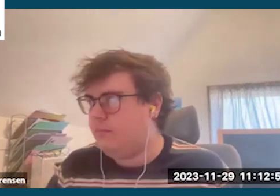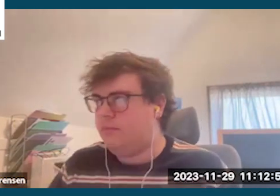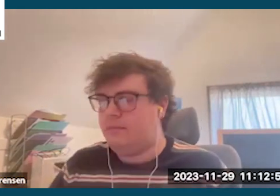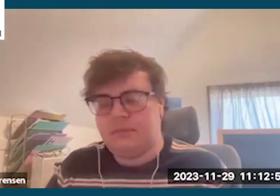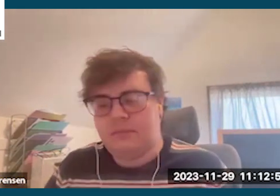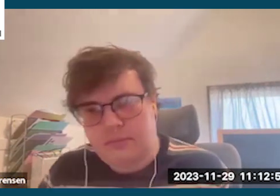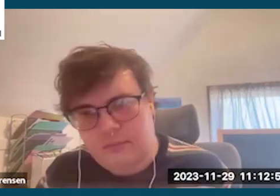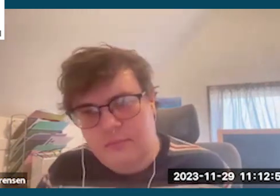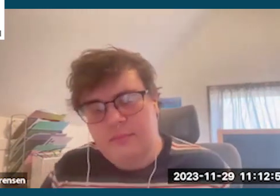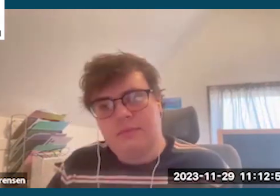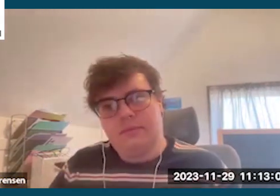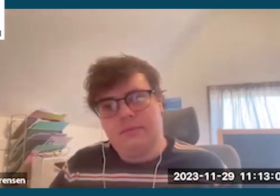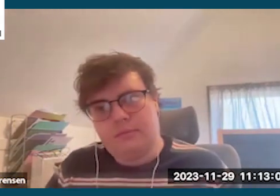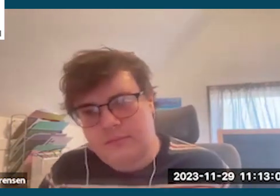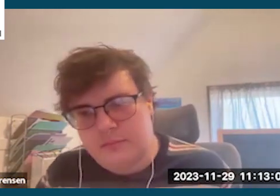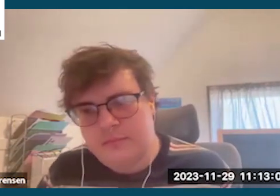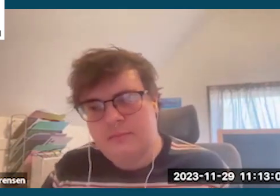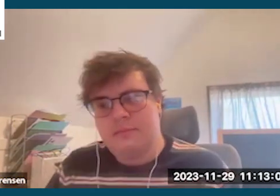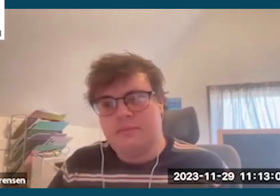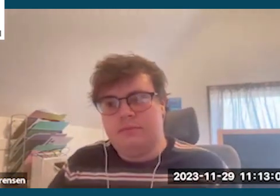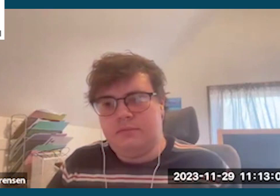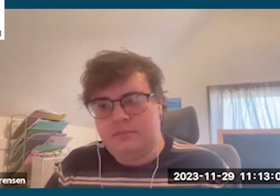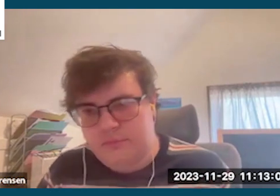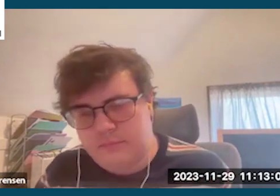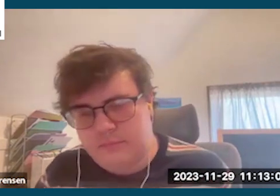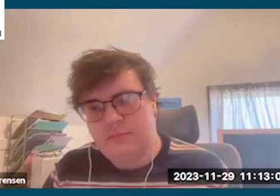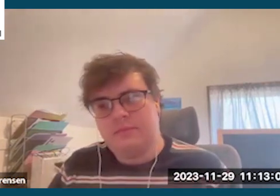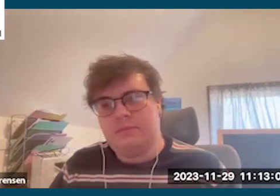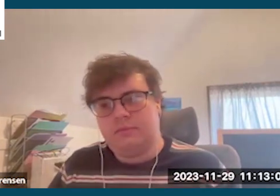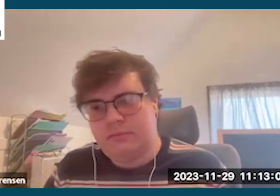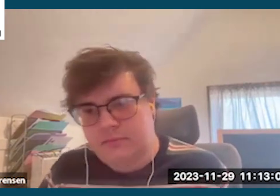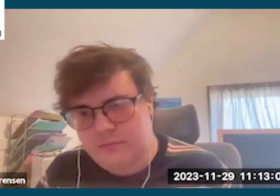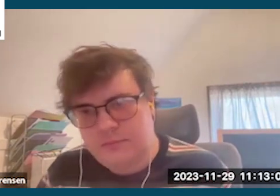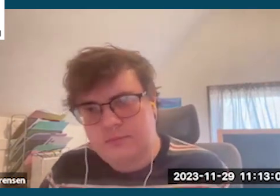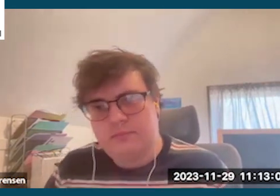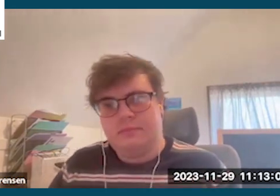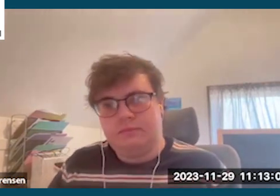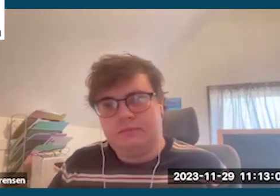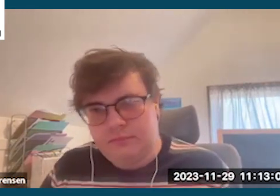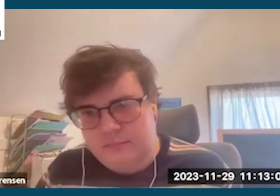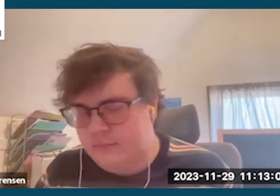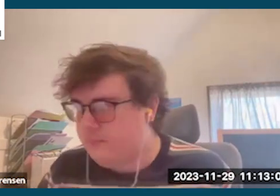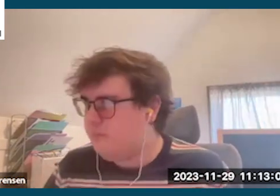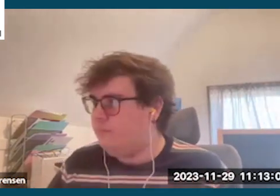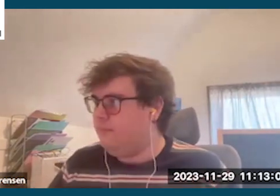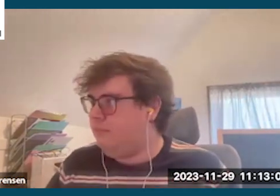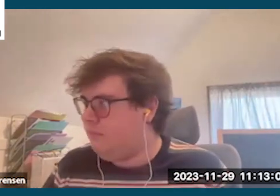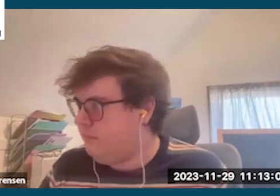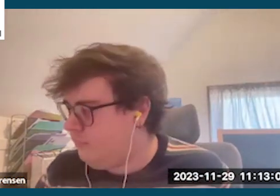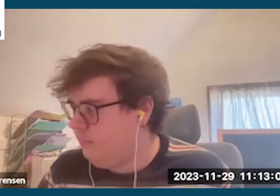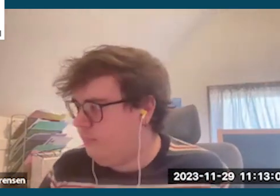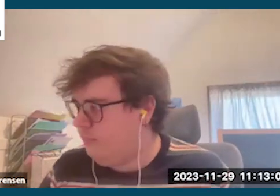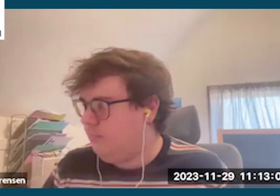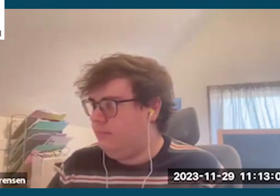more reliable way of communicating what they want, they will use behavior to tell you what they want. Someone who